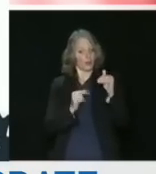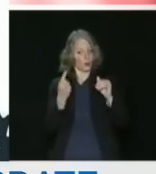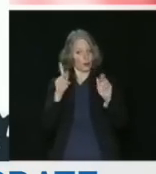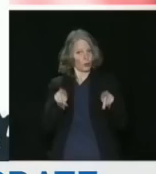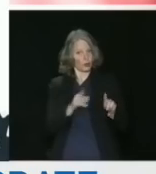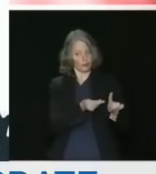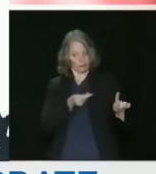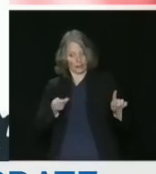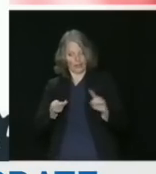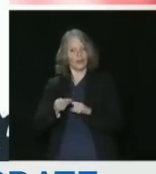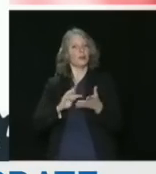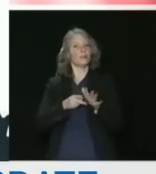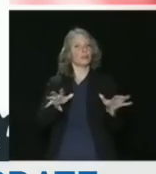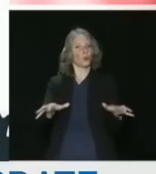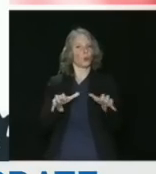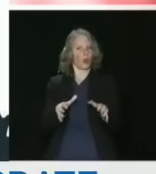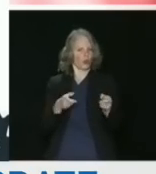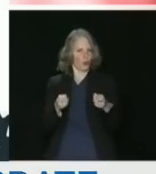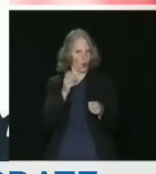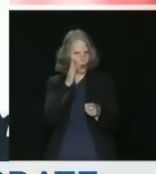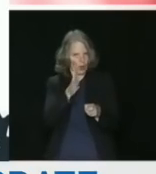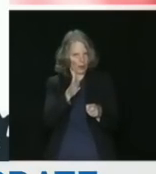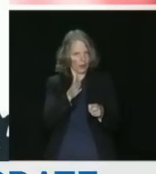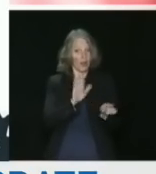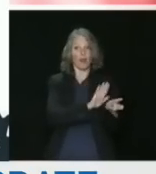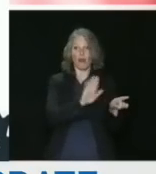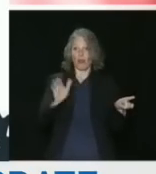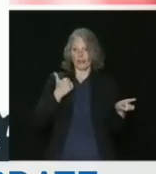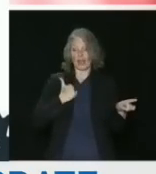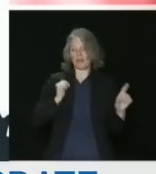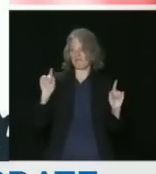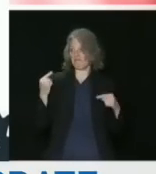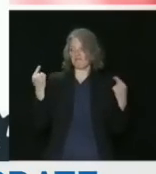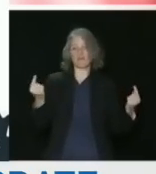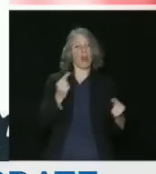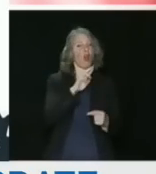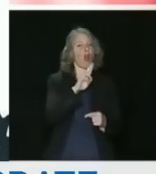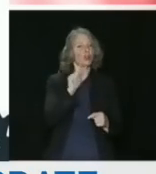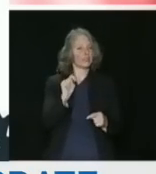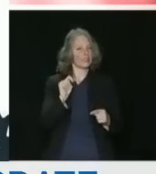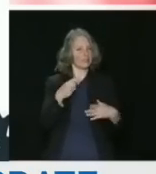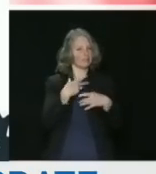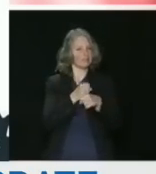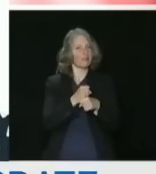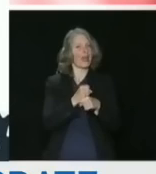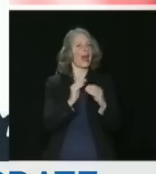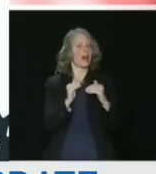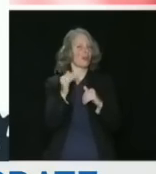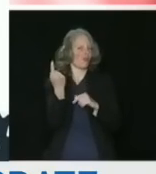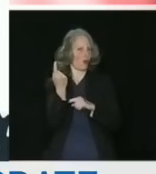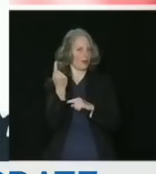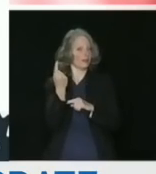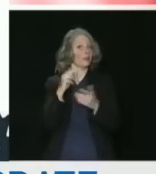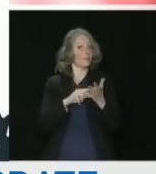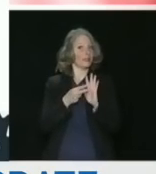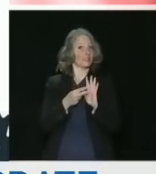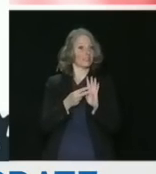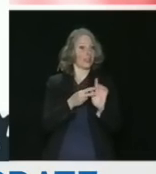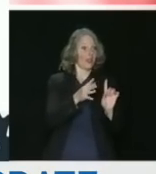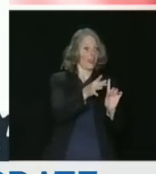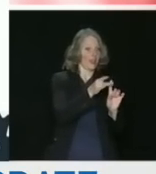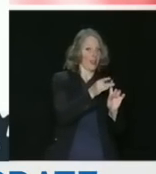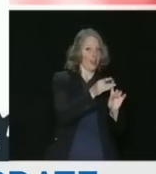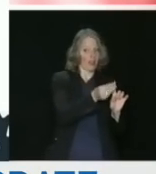die out. Nationally, the RT had been trending above 1 since early March, meaning that